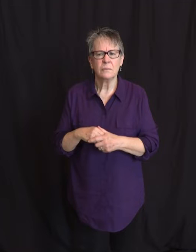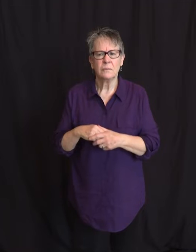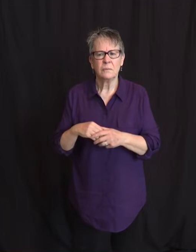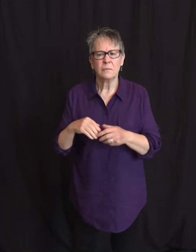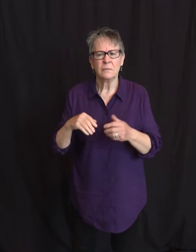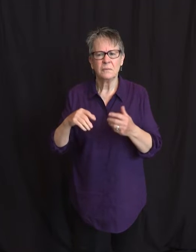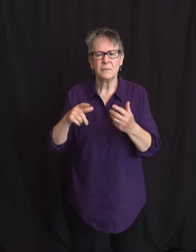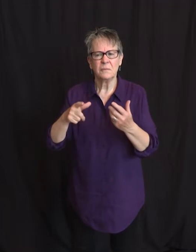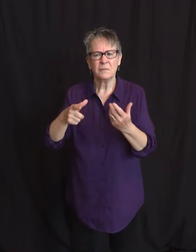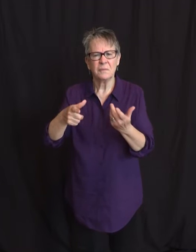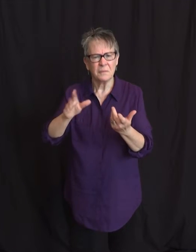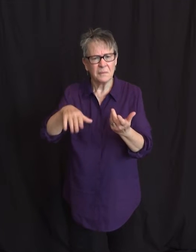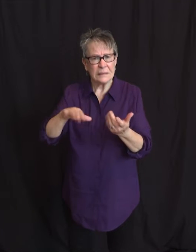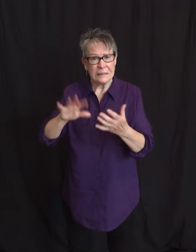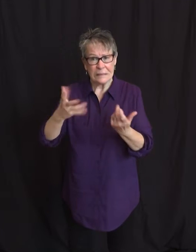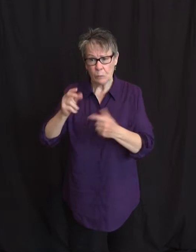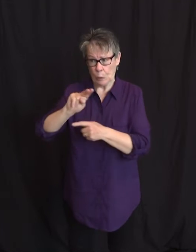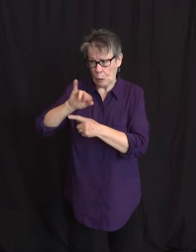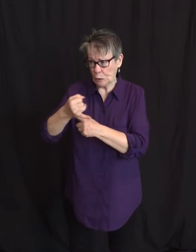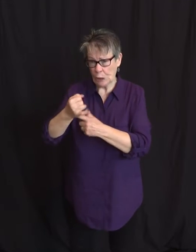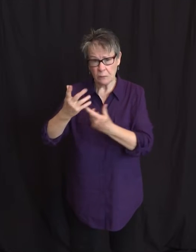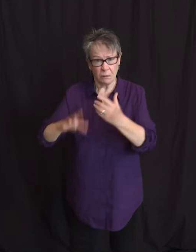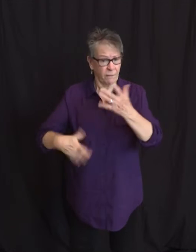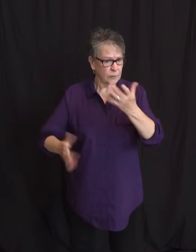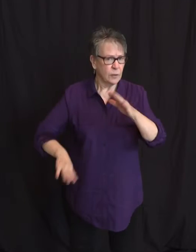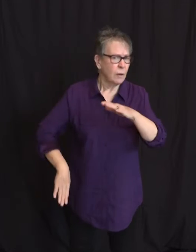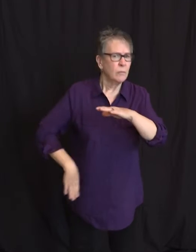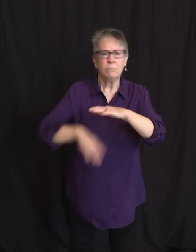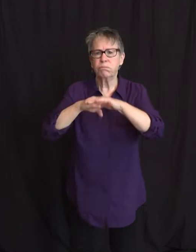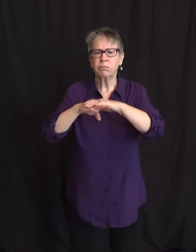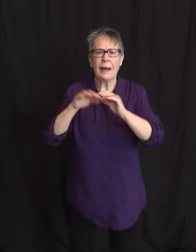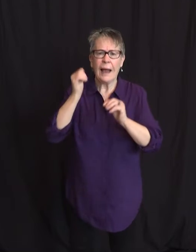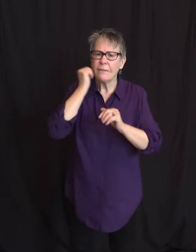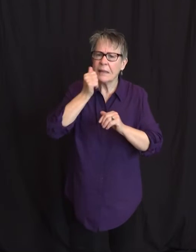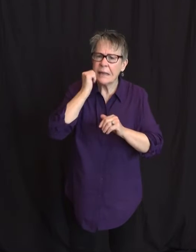extensive asymptomatic testing will give you the data that you need?